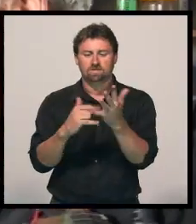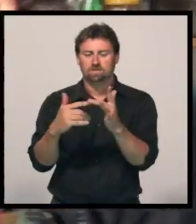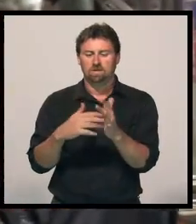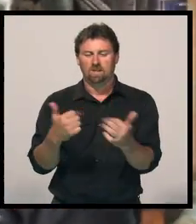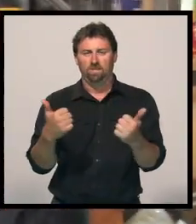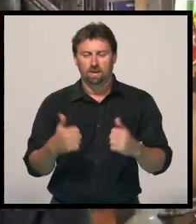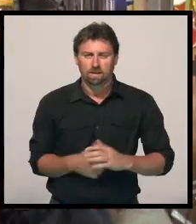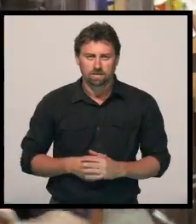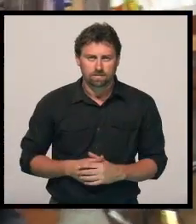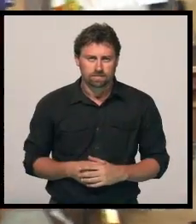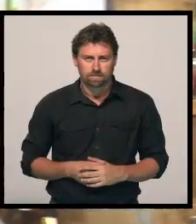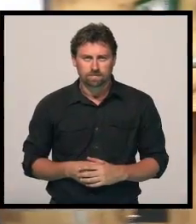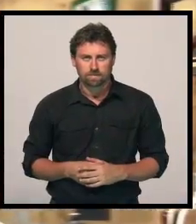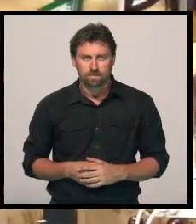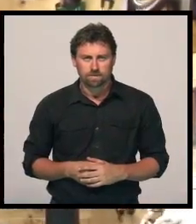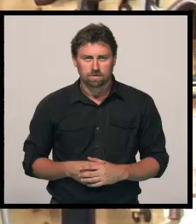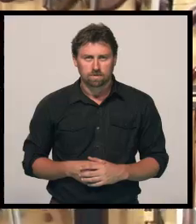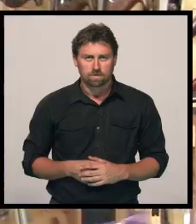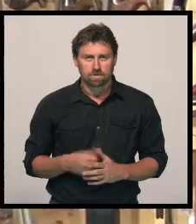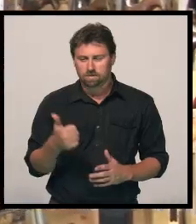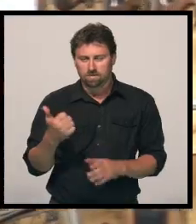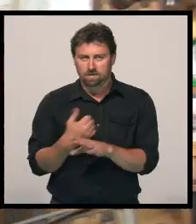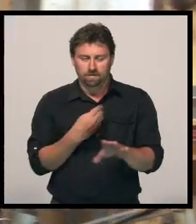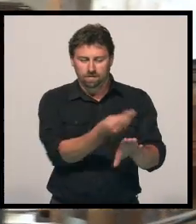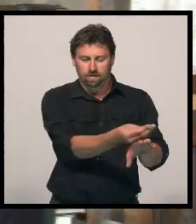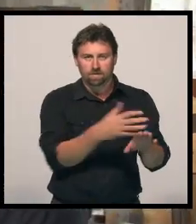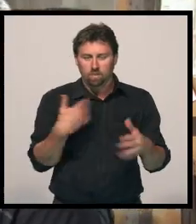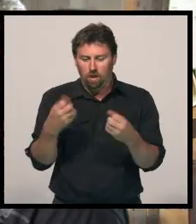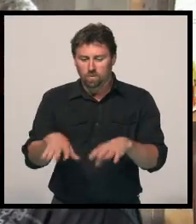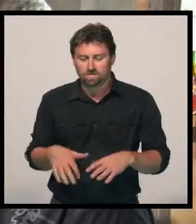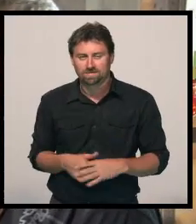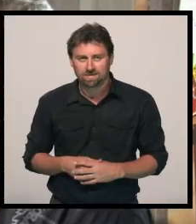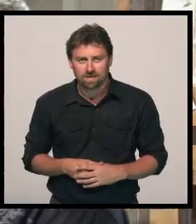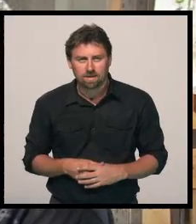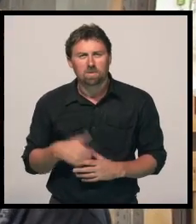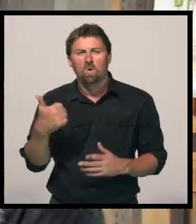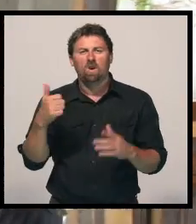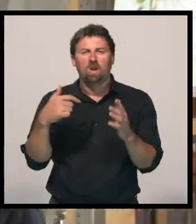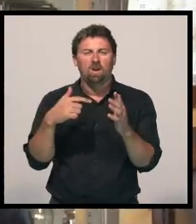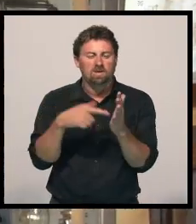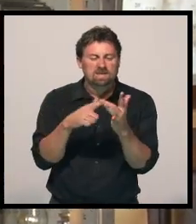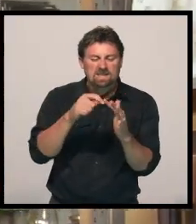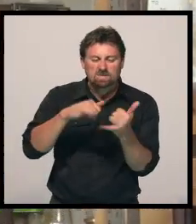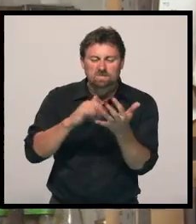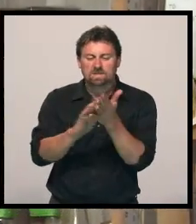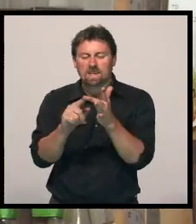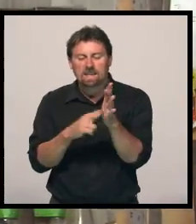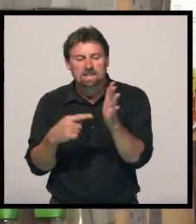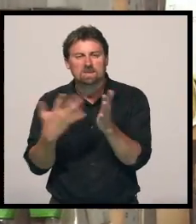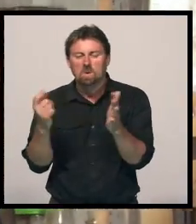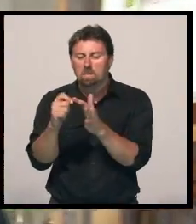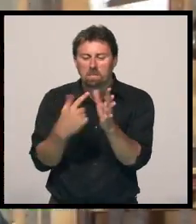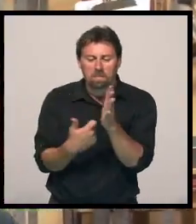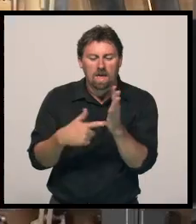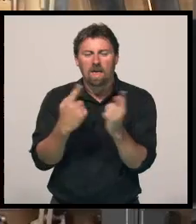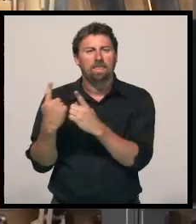we have to do now, I'll put that away because I'll lose it otherwise. It's a good idea if you can put all your parts for the one project into a satchel or an